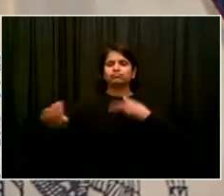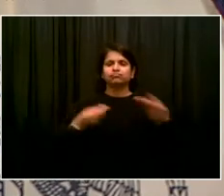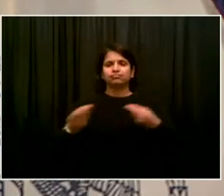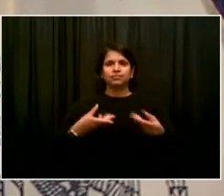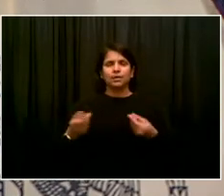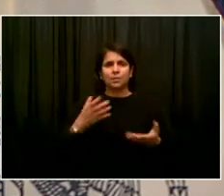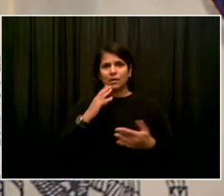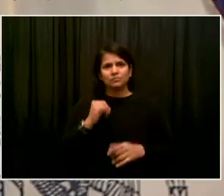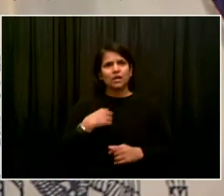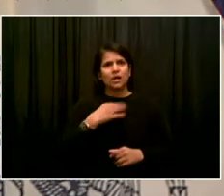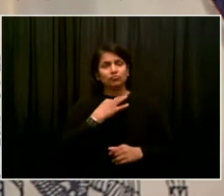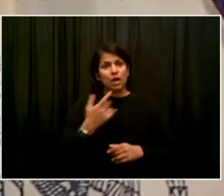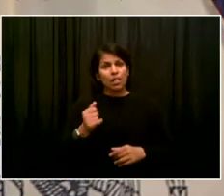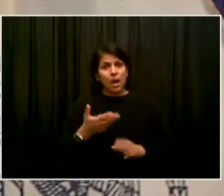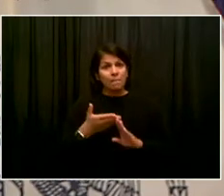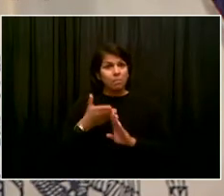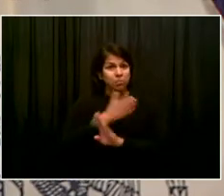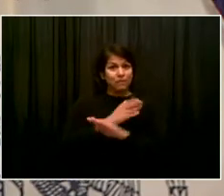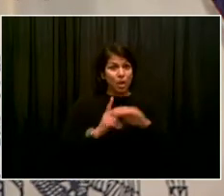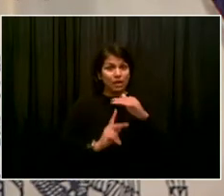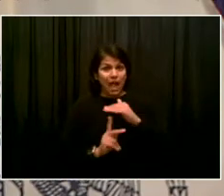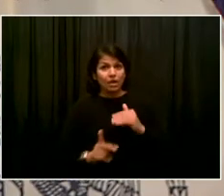anything different with pre-K or 3K?